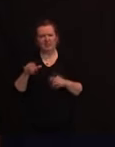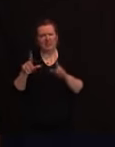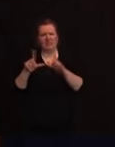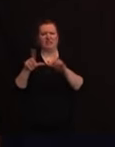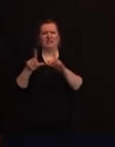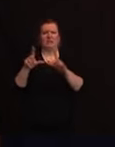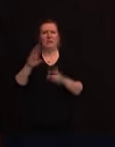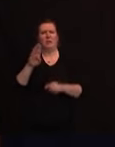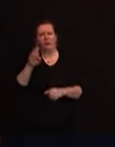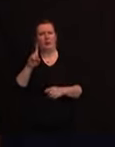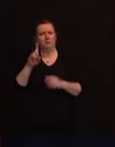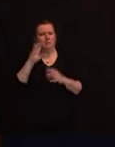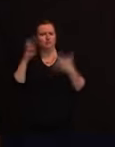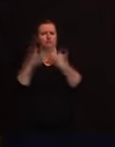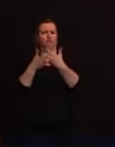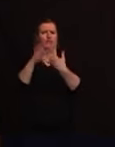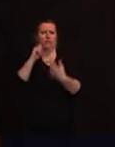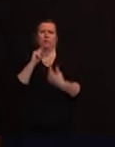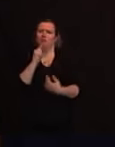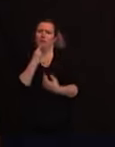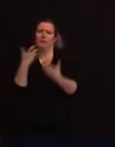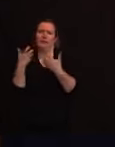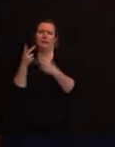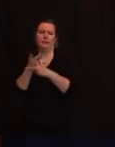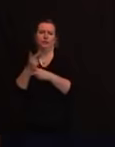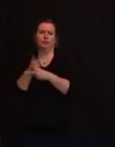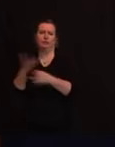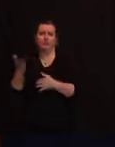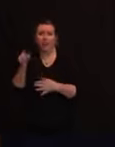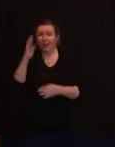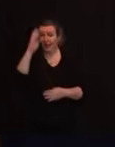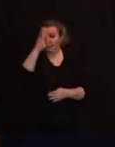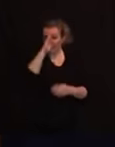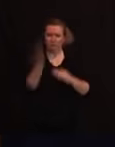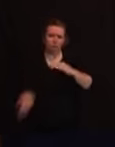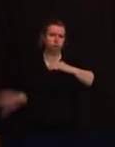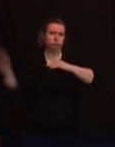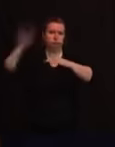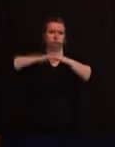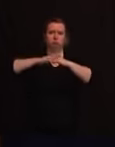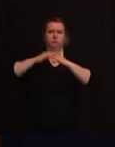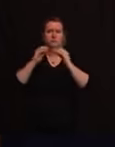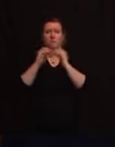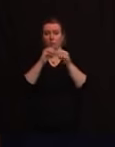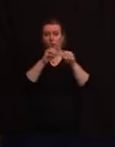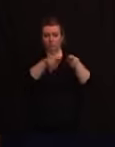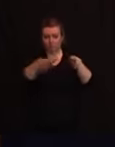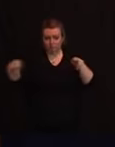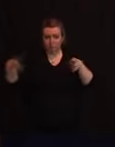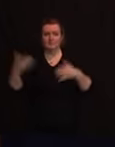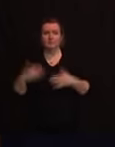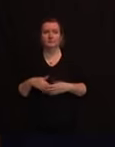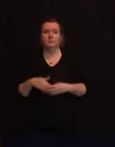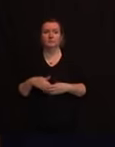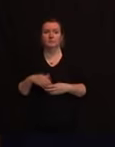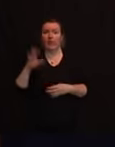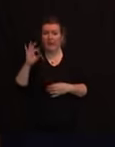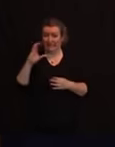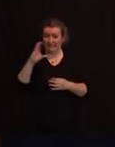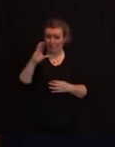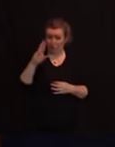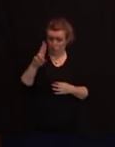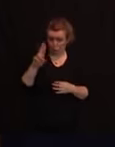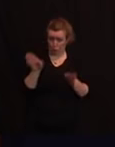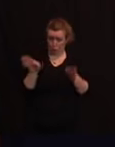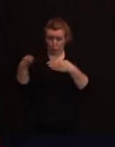care capacity. So they're probably just outside of the critical care unit, but in a unit where they've increased